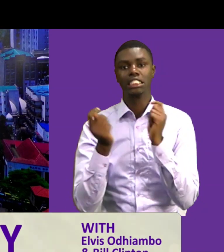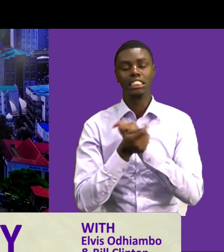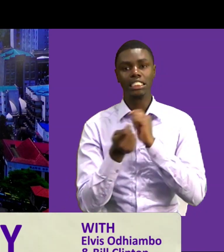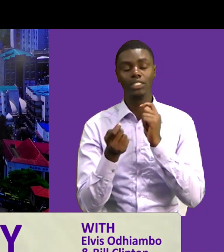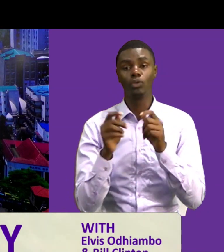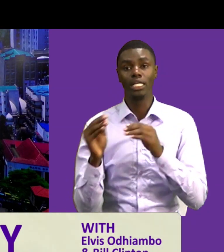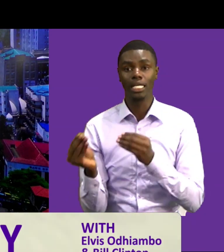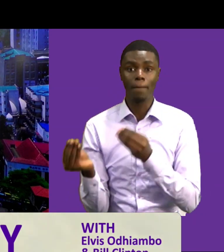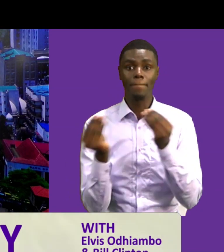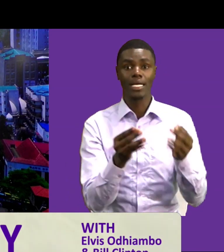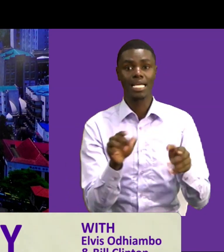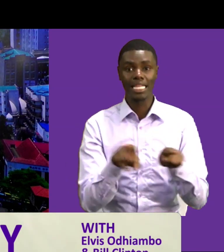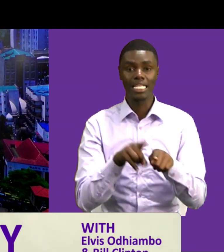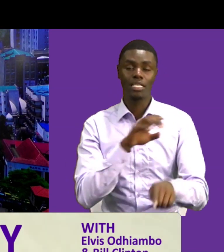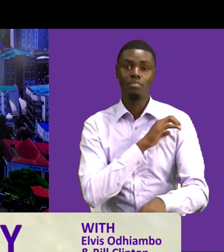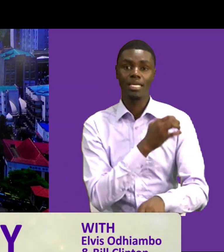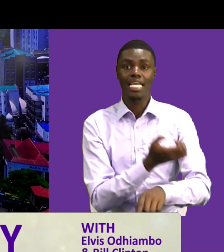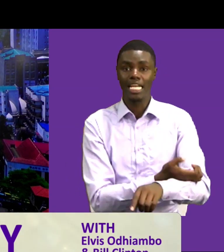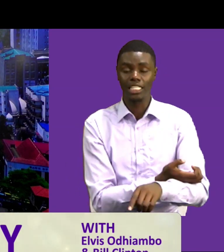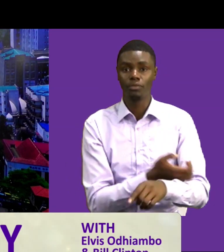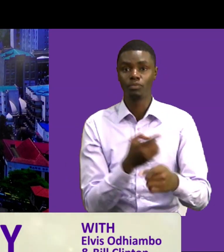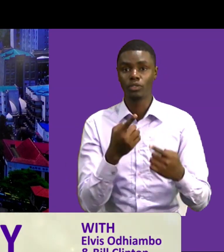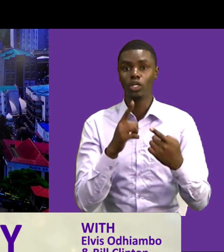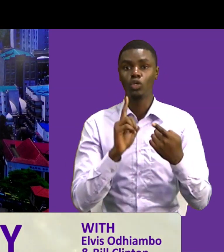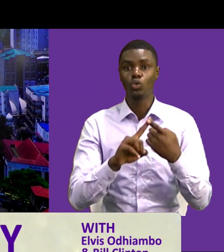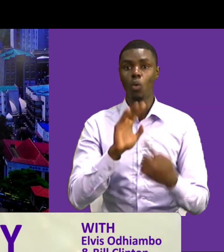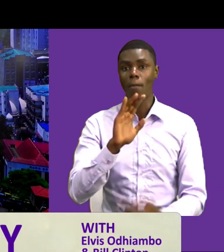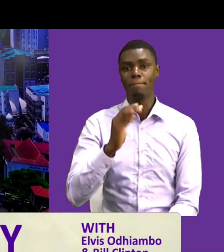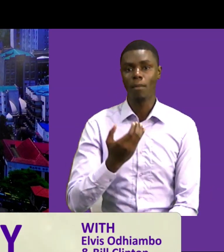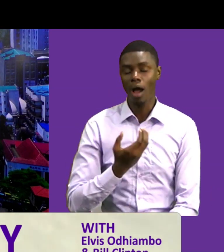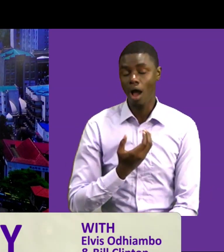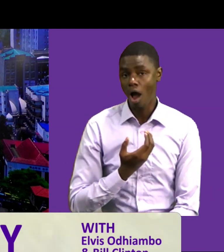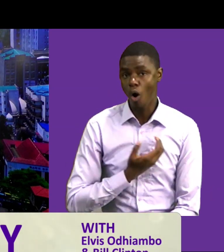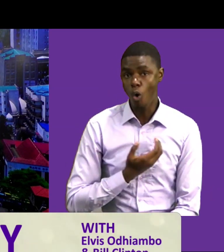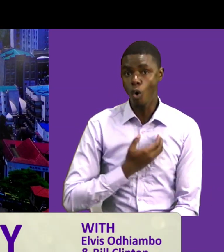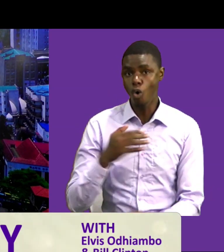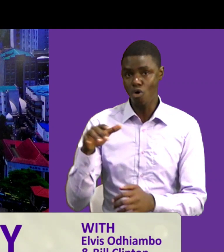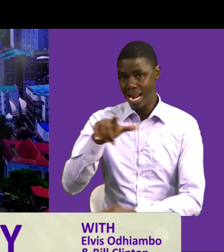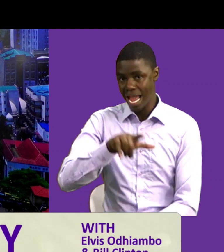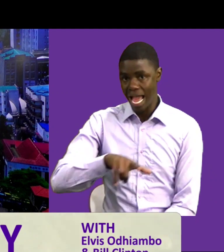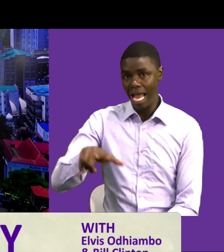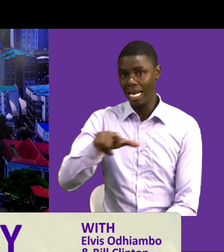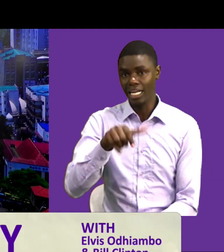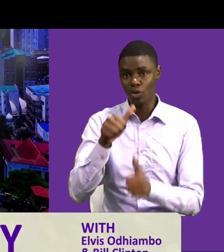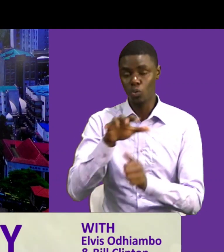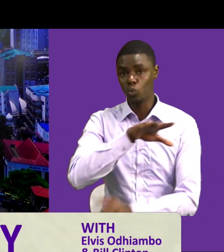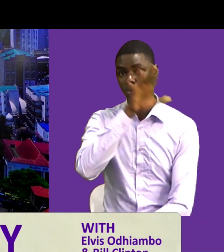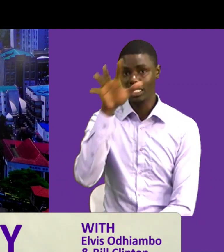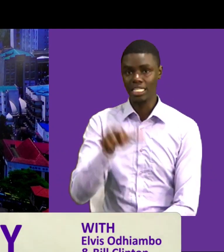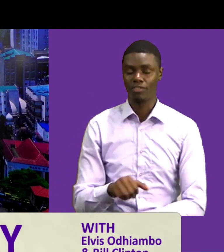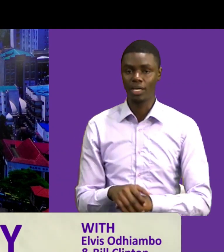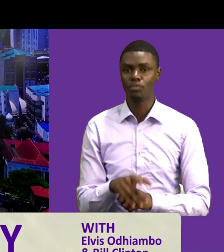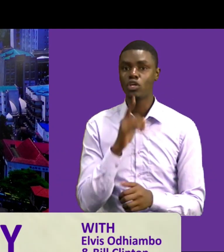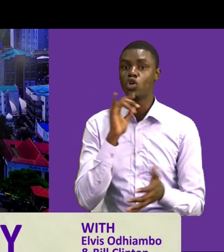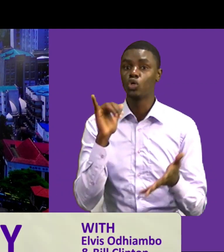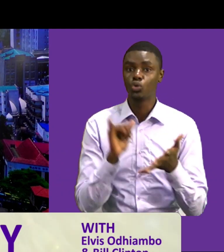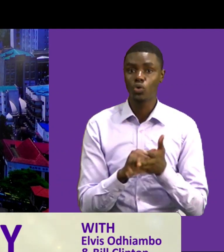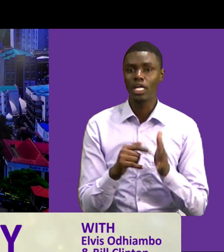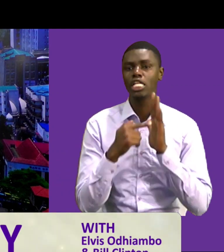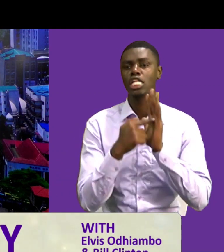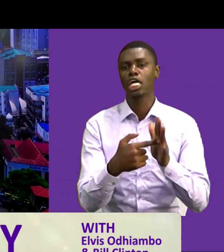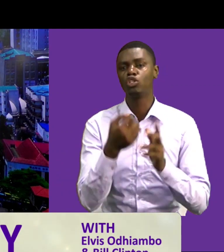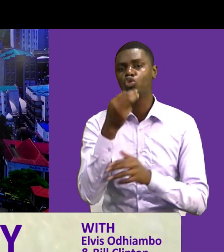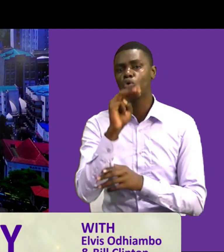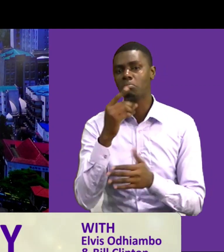same energy to their own to their own soil, which is Africa, so that they show